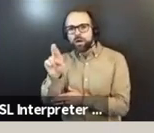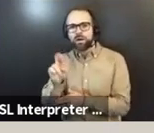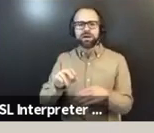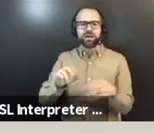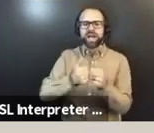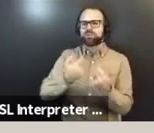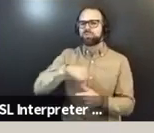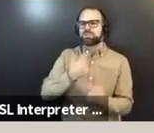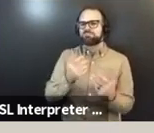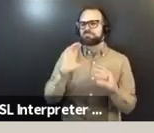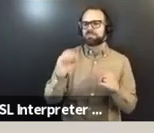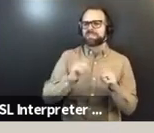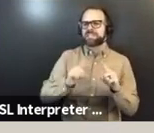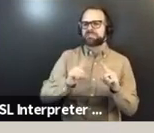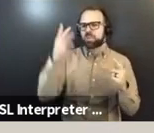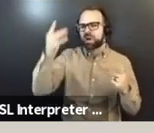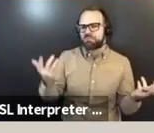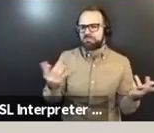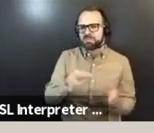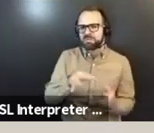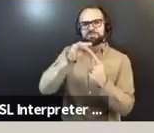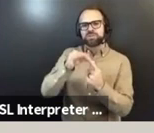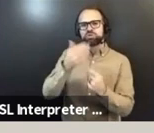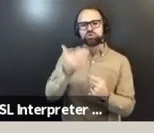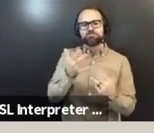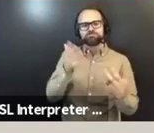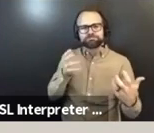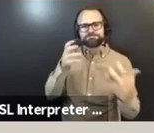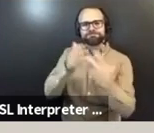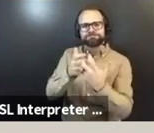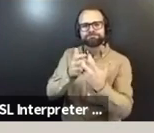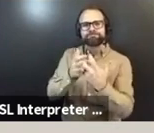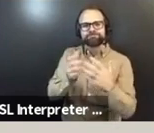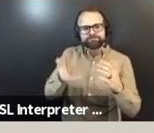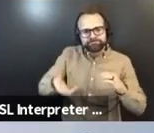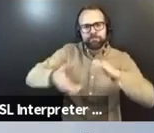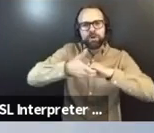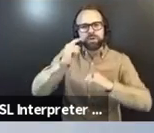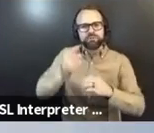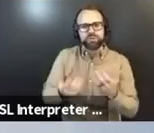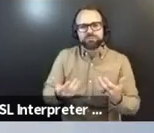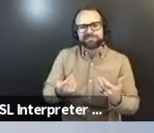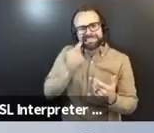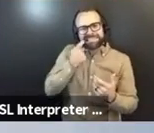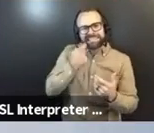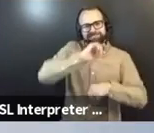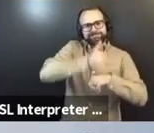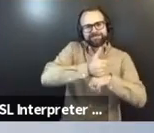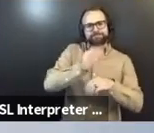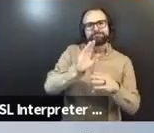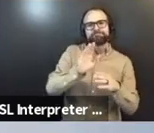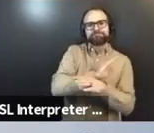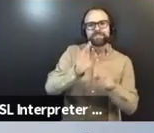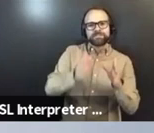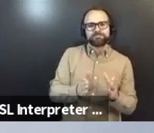us different and why we're a good strategic partner for young companies. So quick history on OKR.